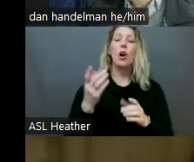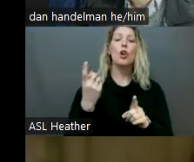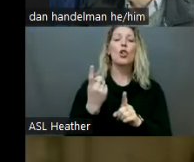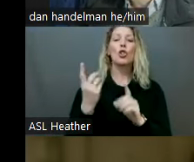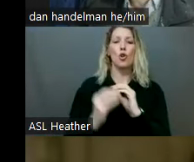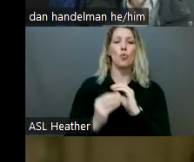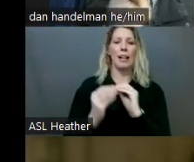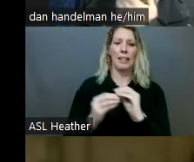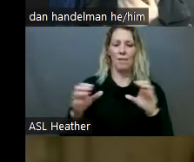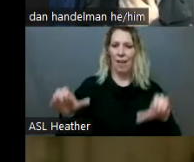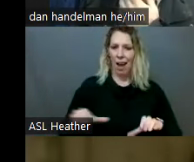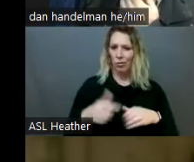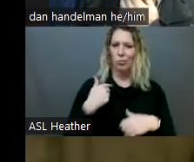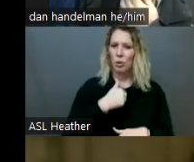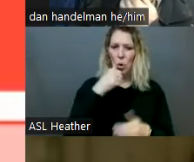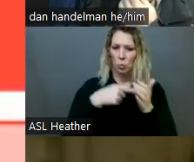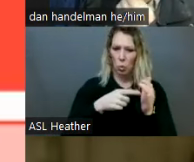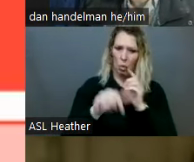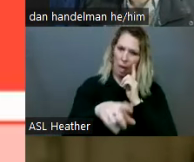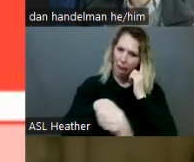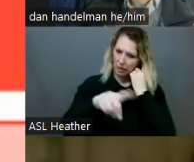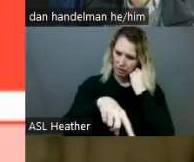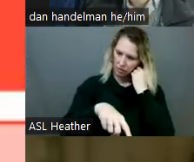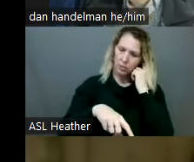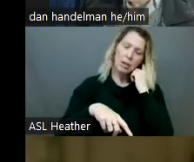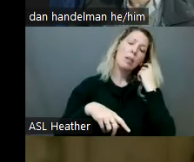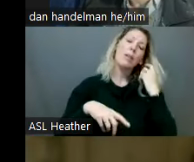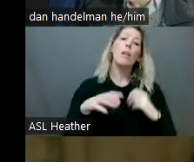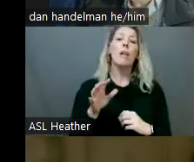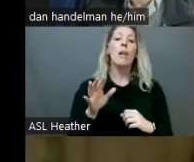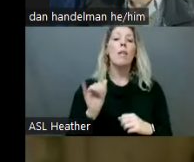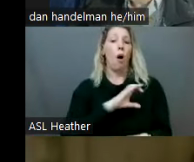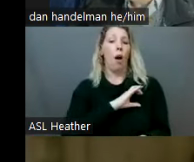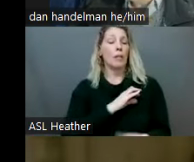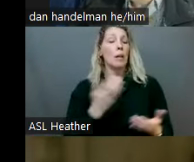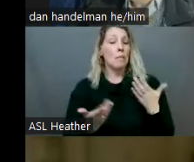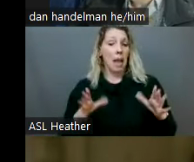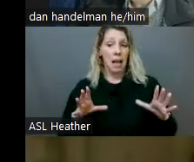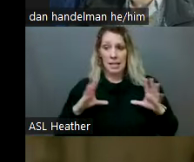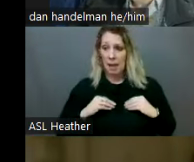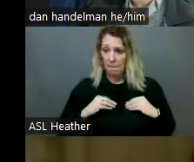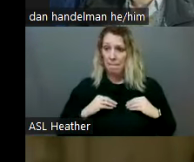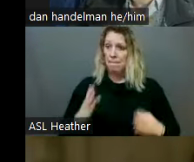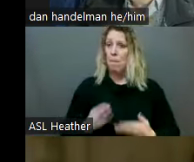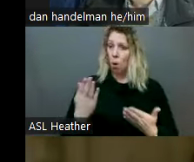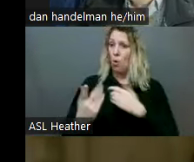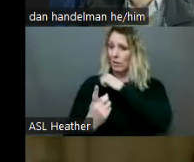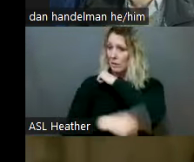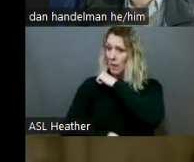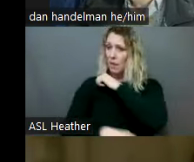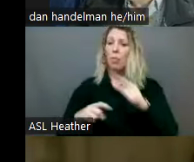again, we didn't reflect that on the document. The officer may accept the proposed discipline and then the case will